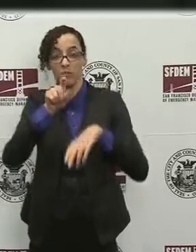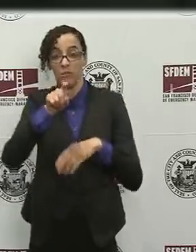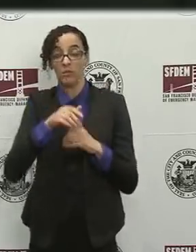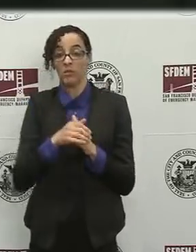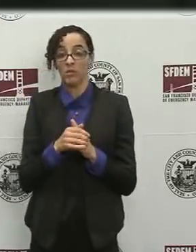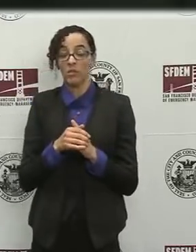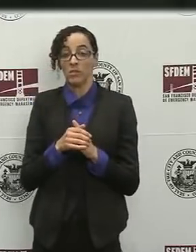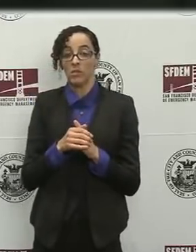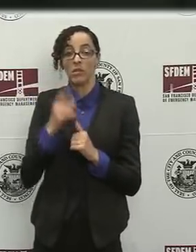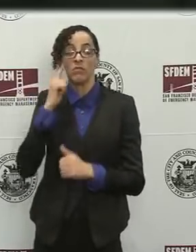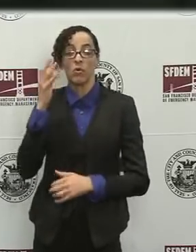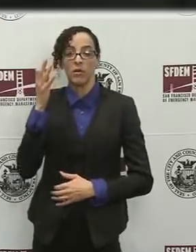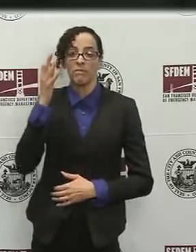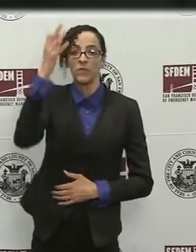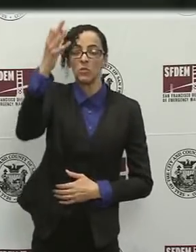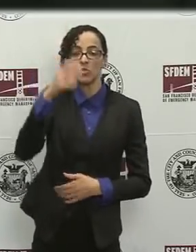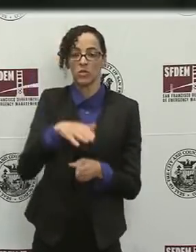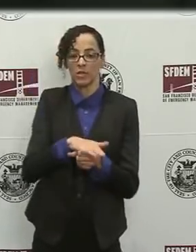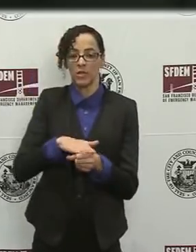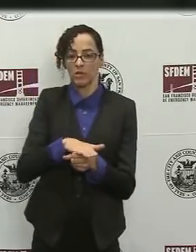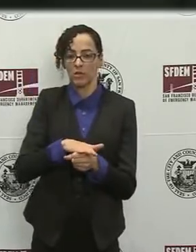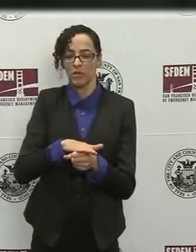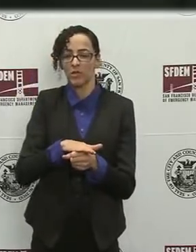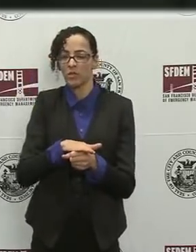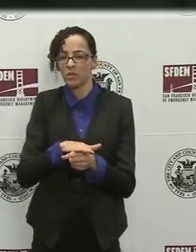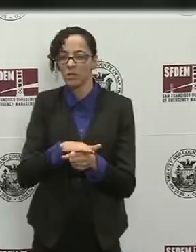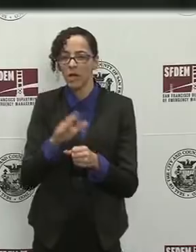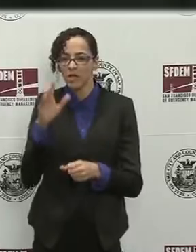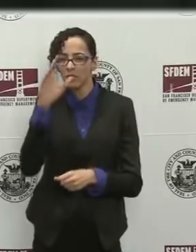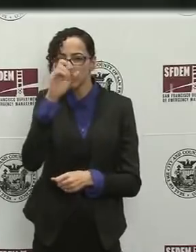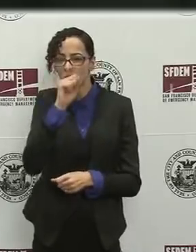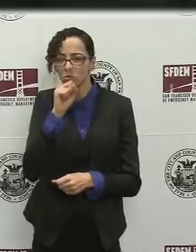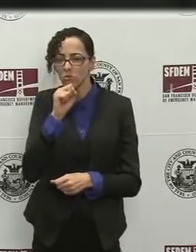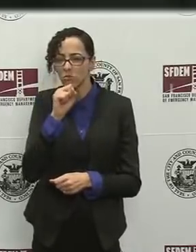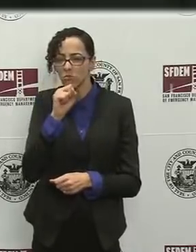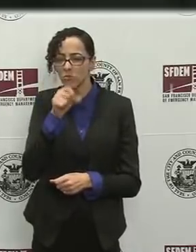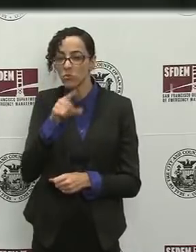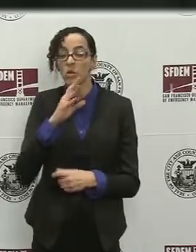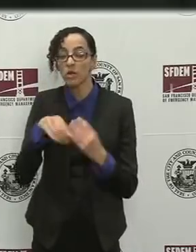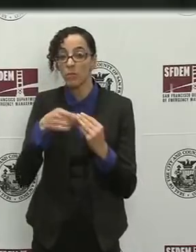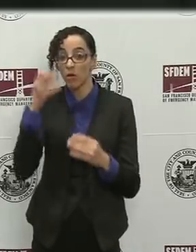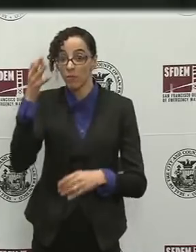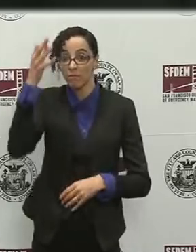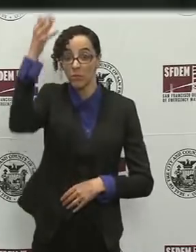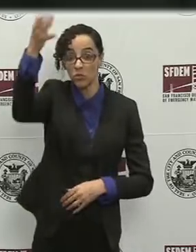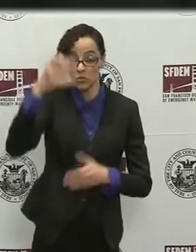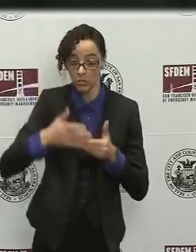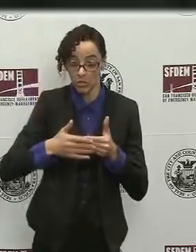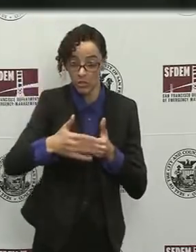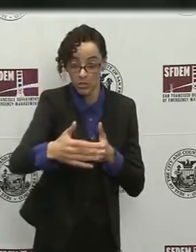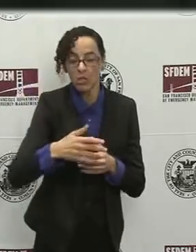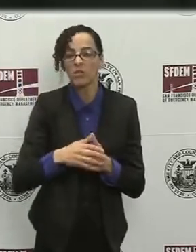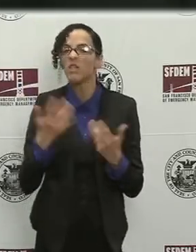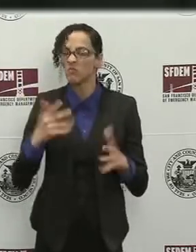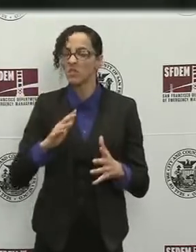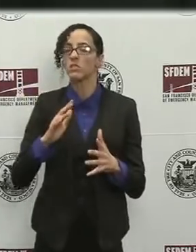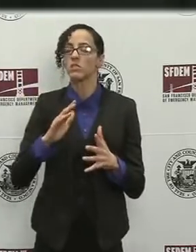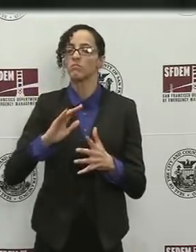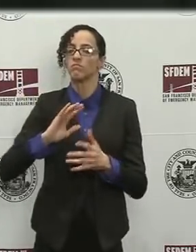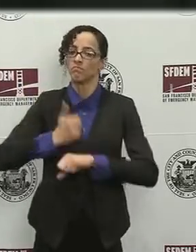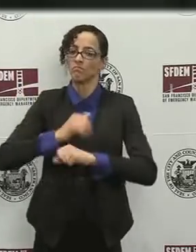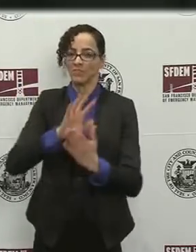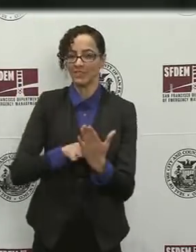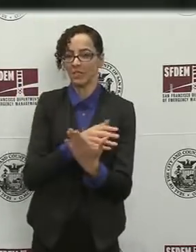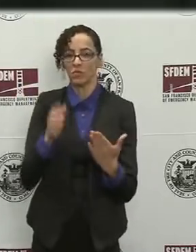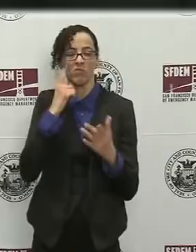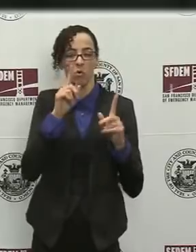sites, John, I will assume you mean your future question. So it's on schedule for the pilot. It's